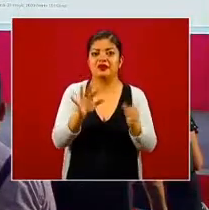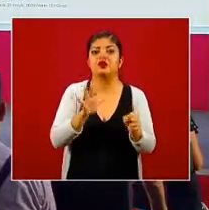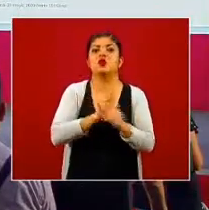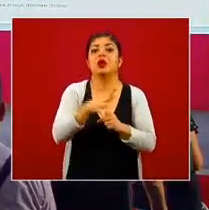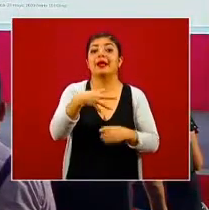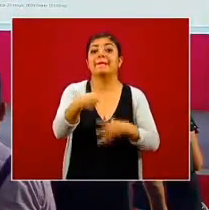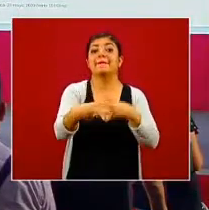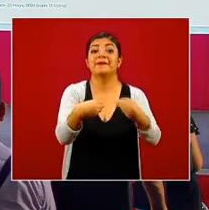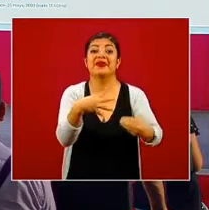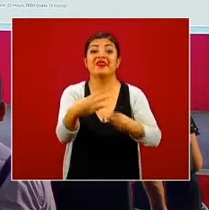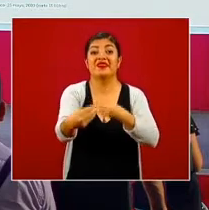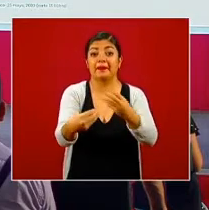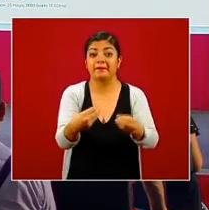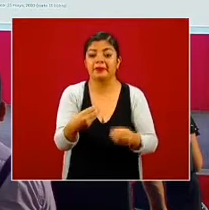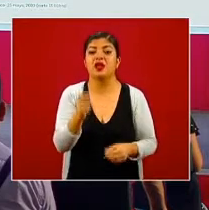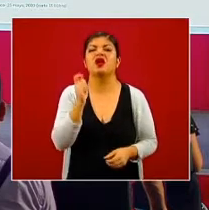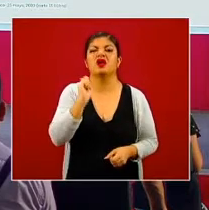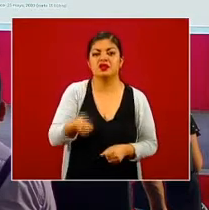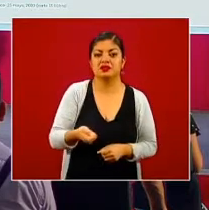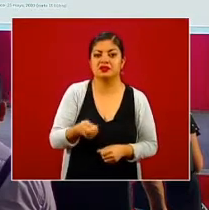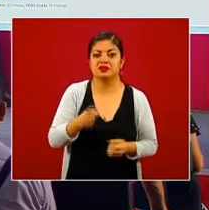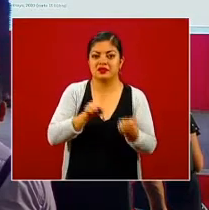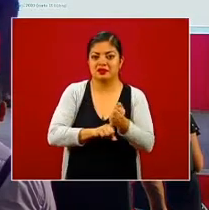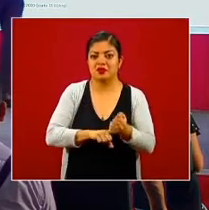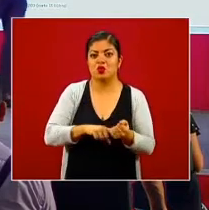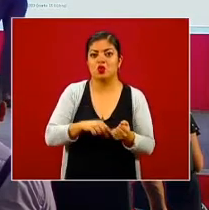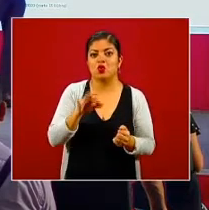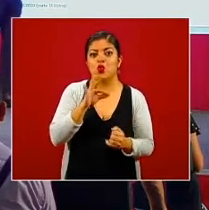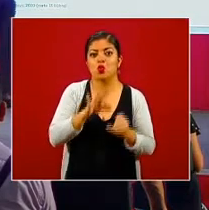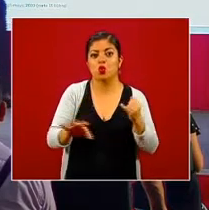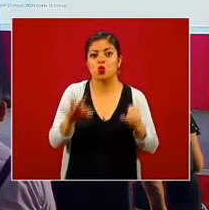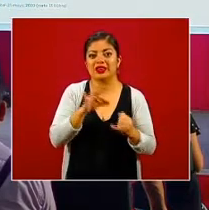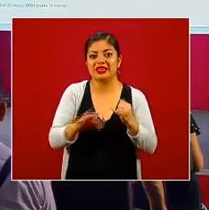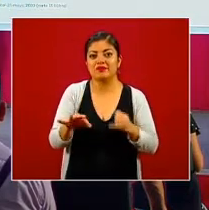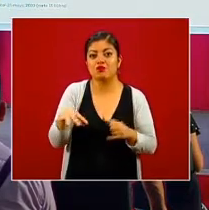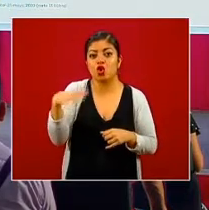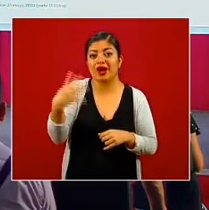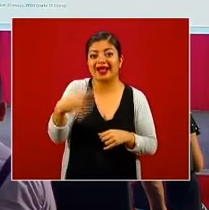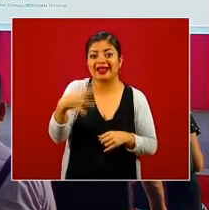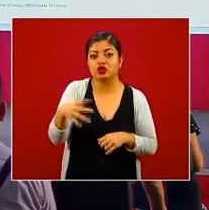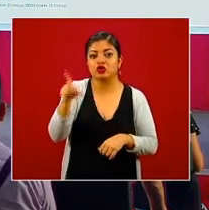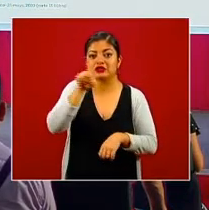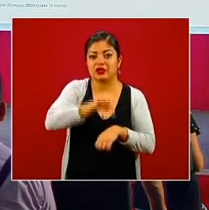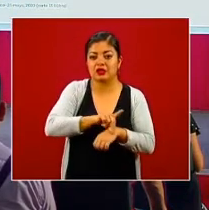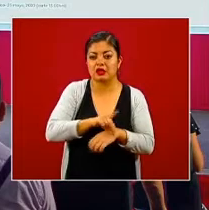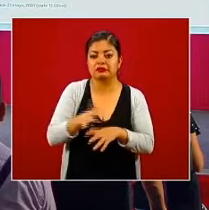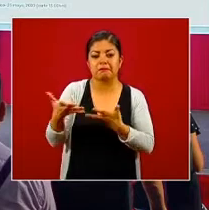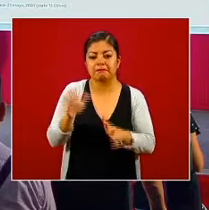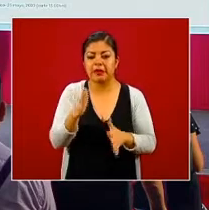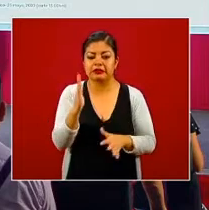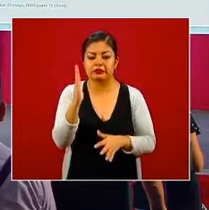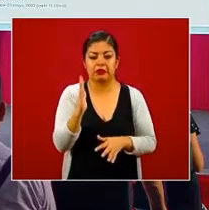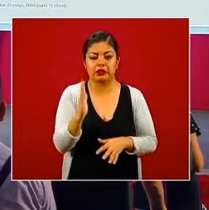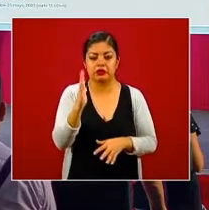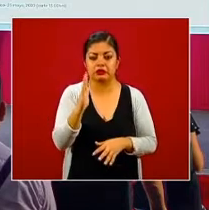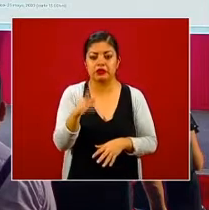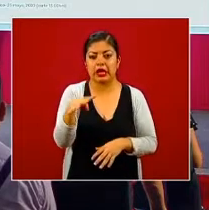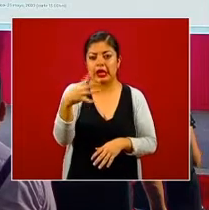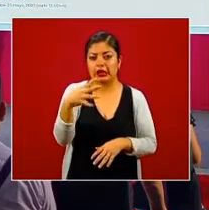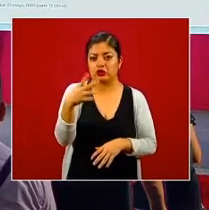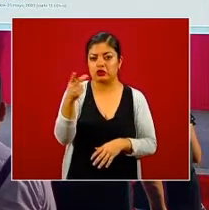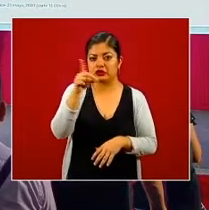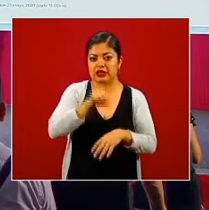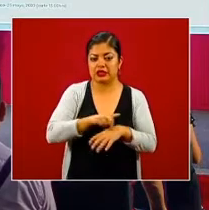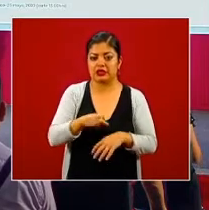country. The active epidemic are the last 14 days worth on